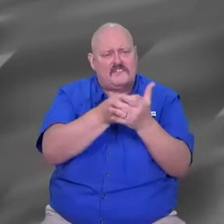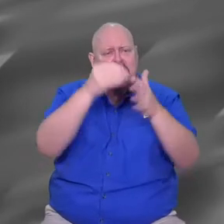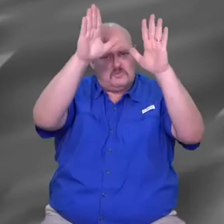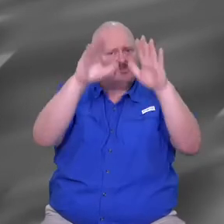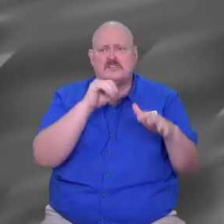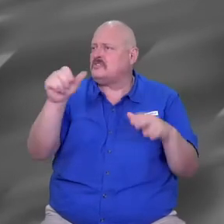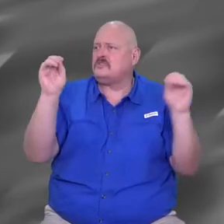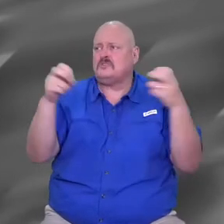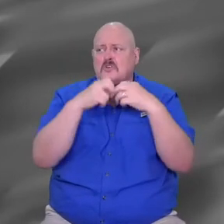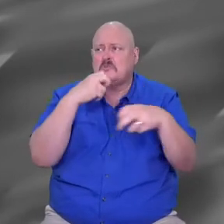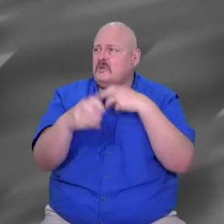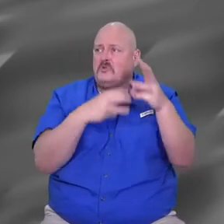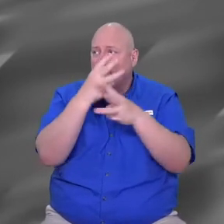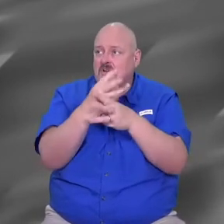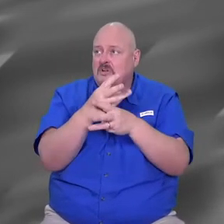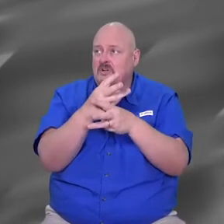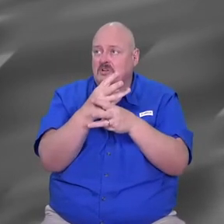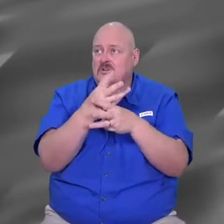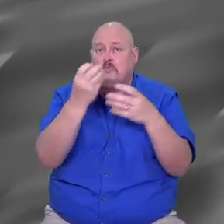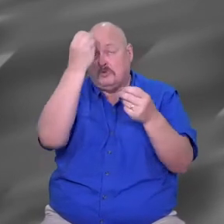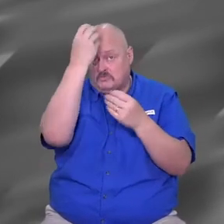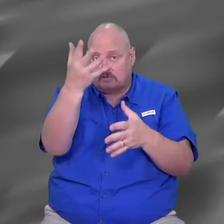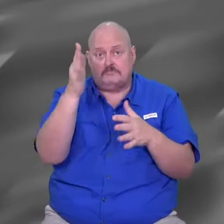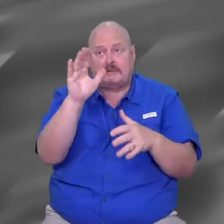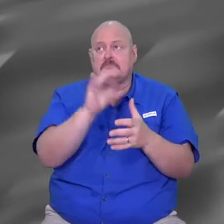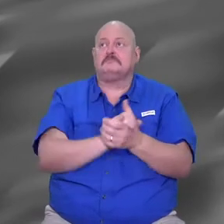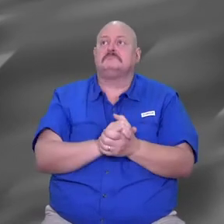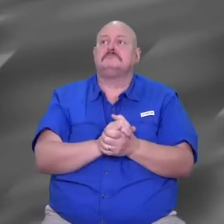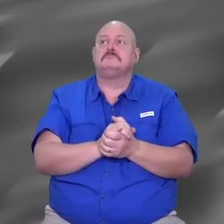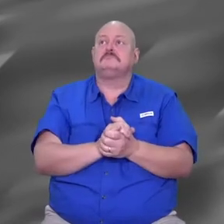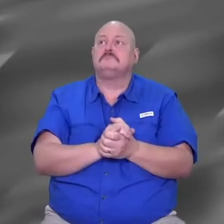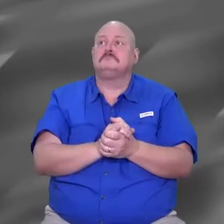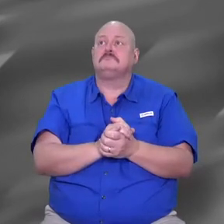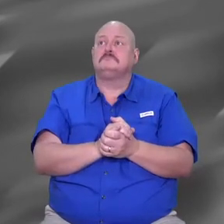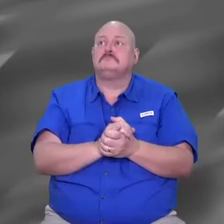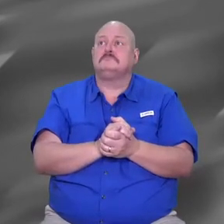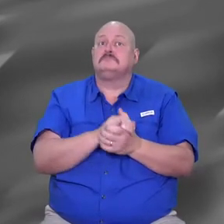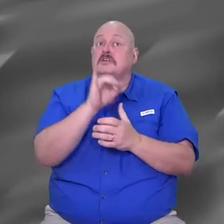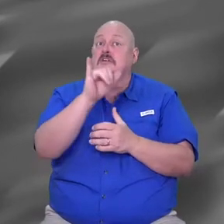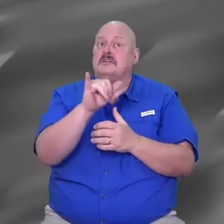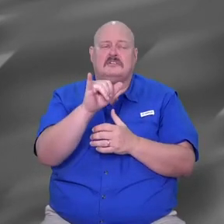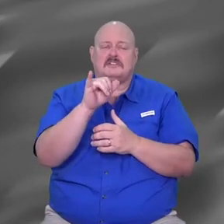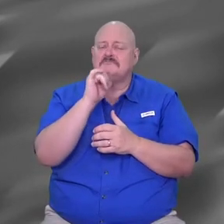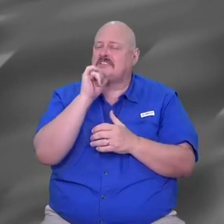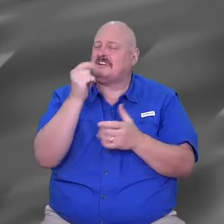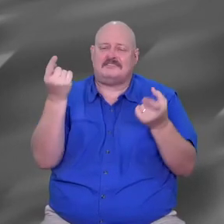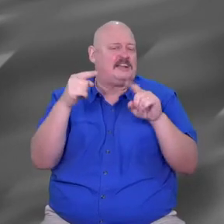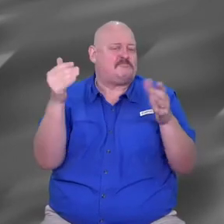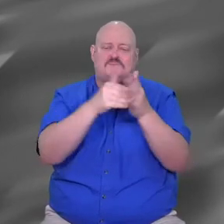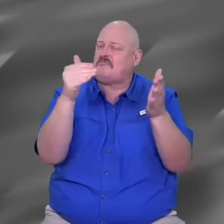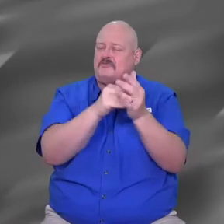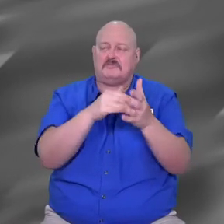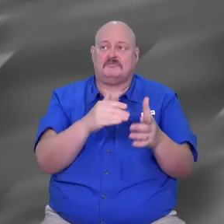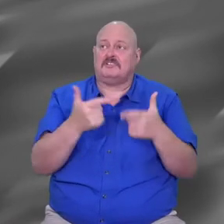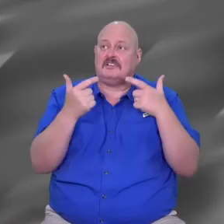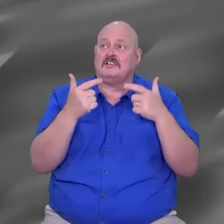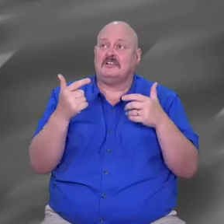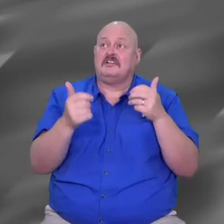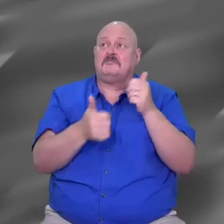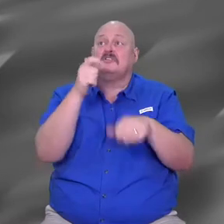don't have a problem in the world. Just wanted to let you know. Bye. That is rarely what happens in my life. In